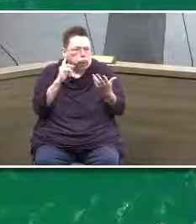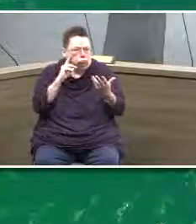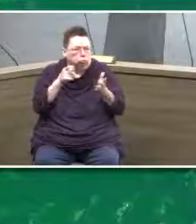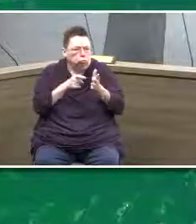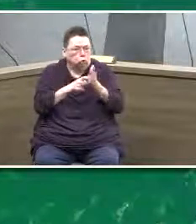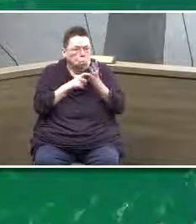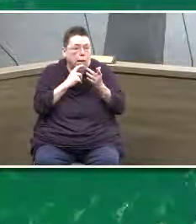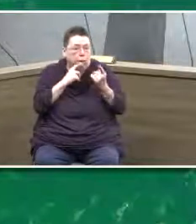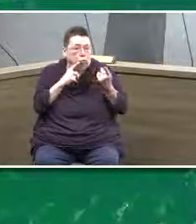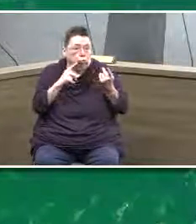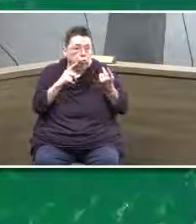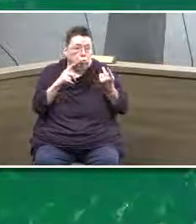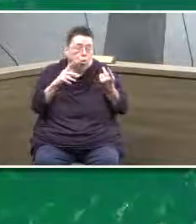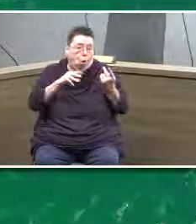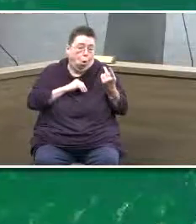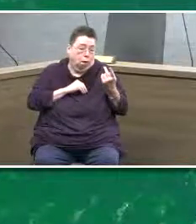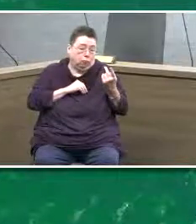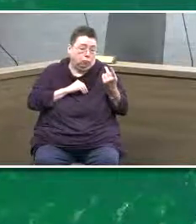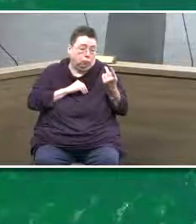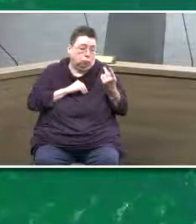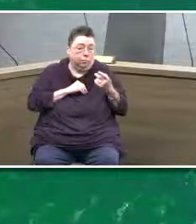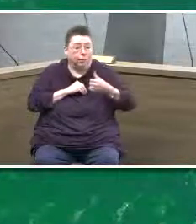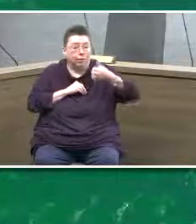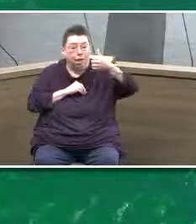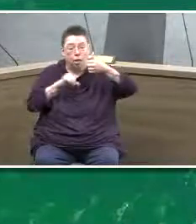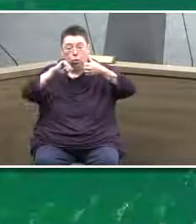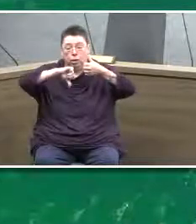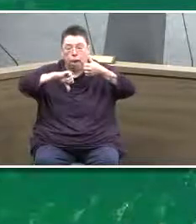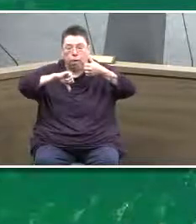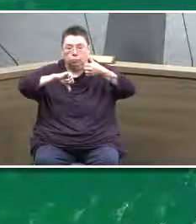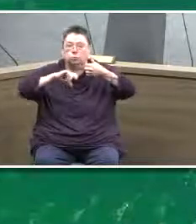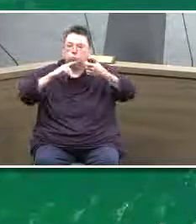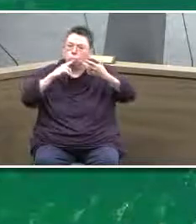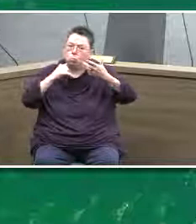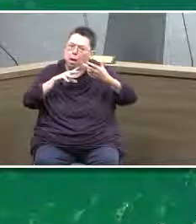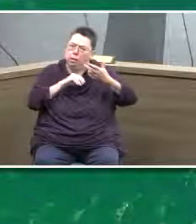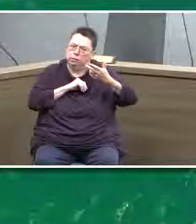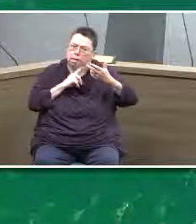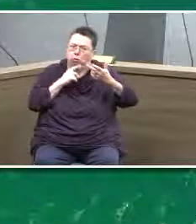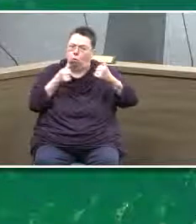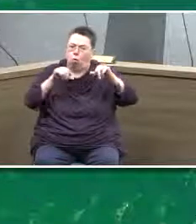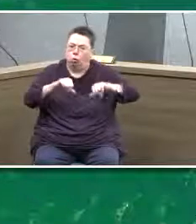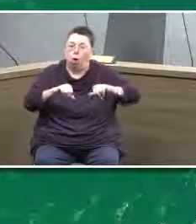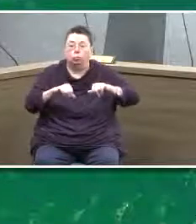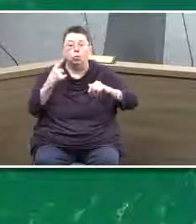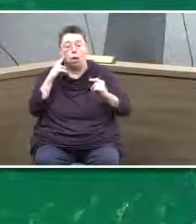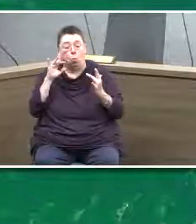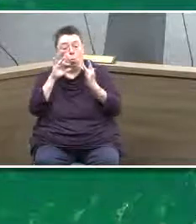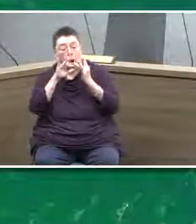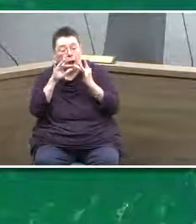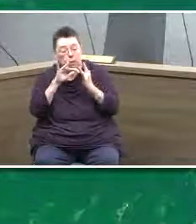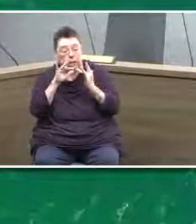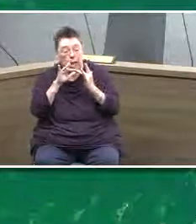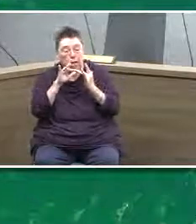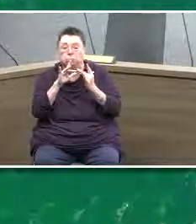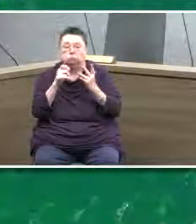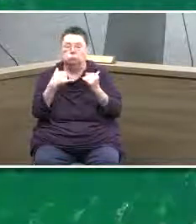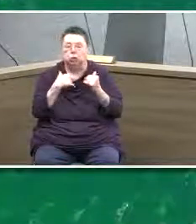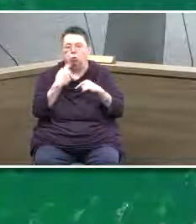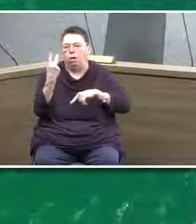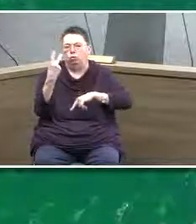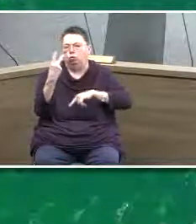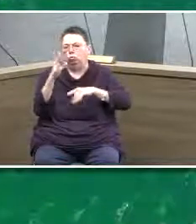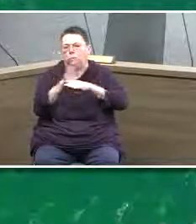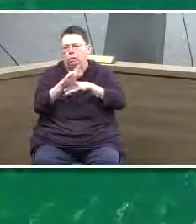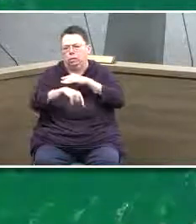required to accept or decline a housing offer once contact is made within 2